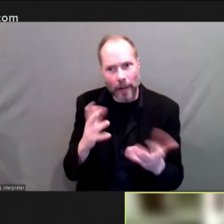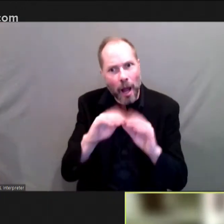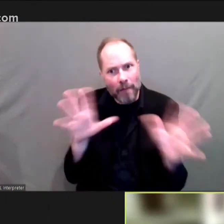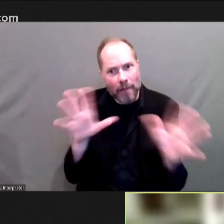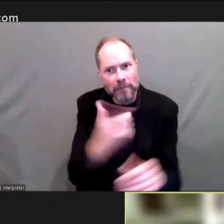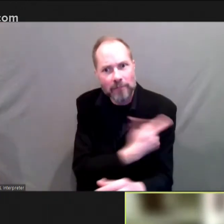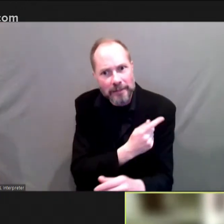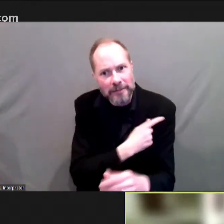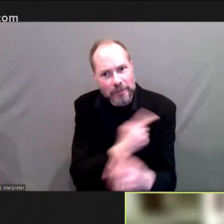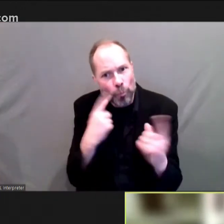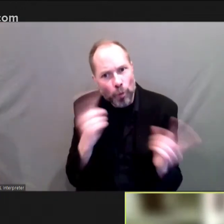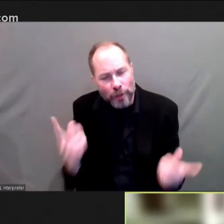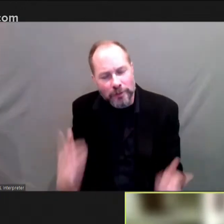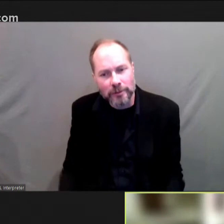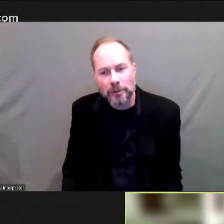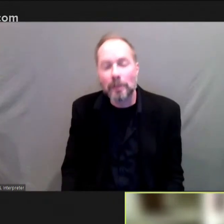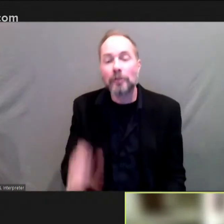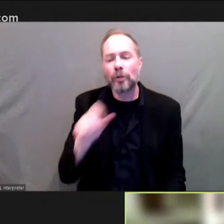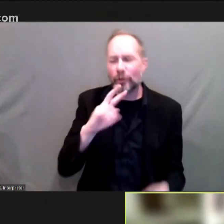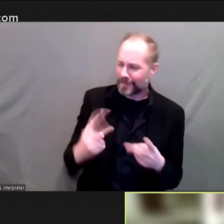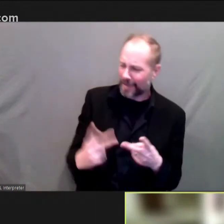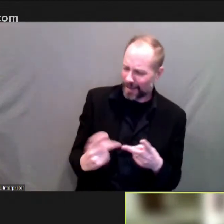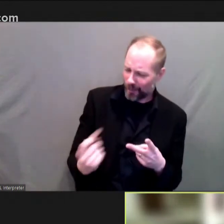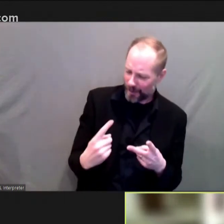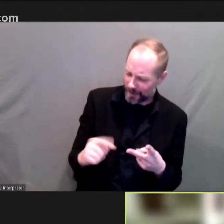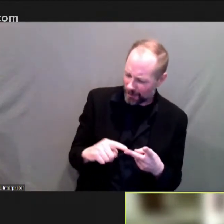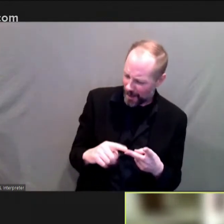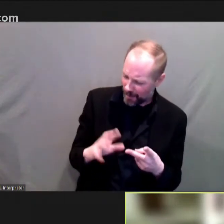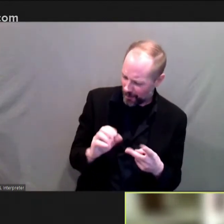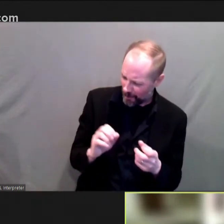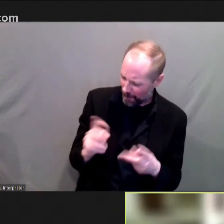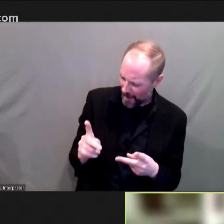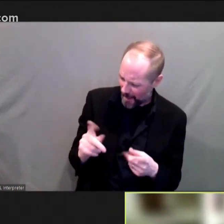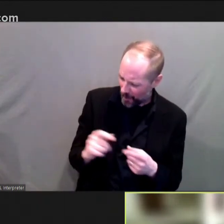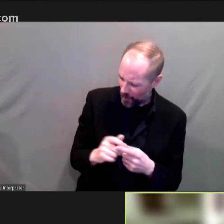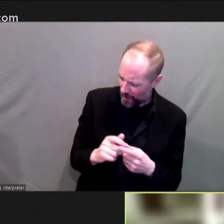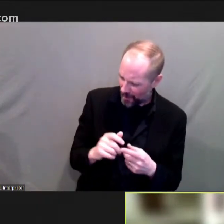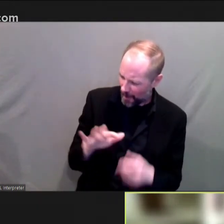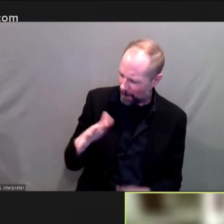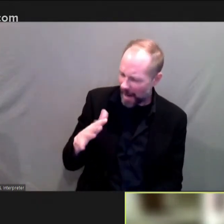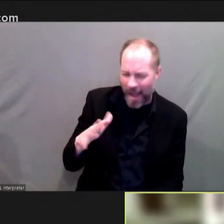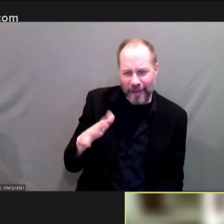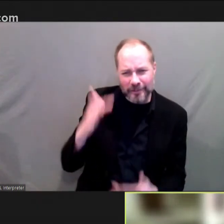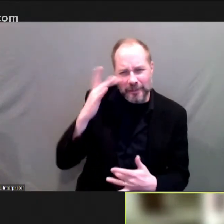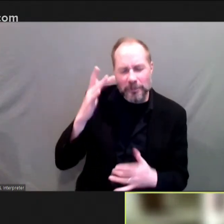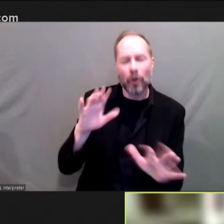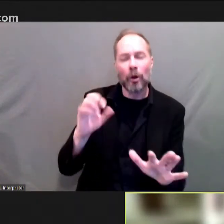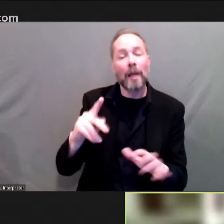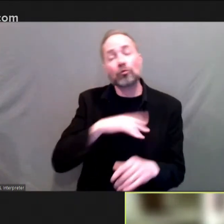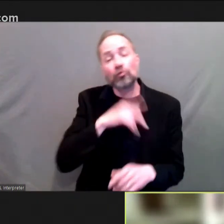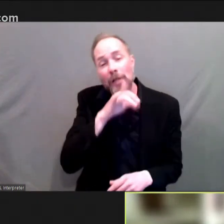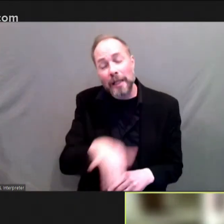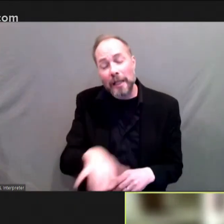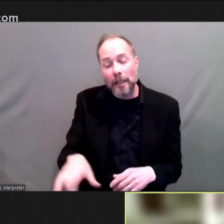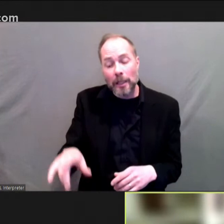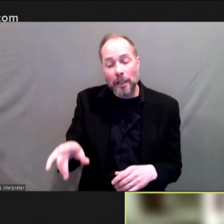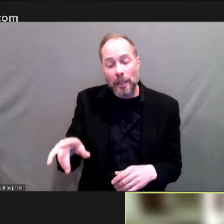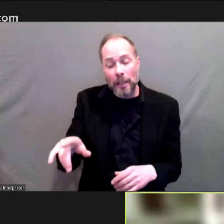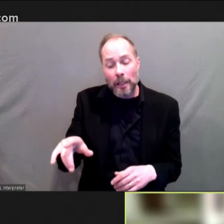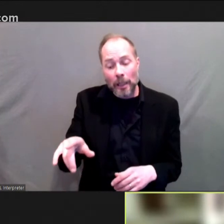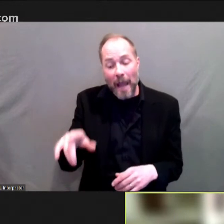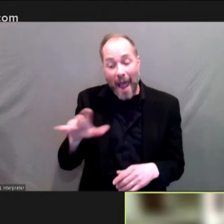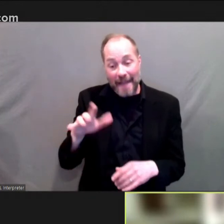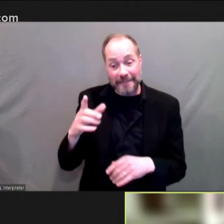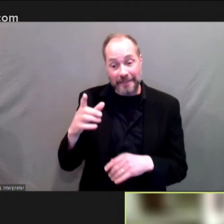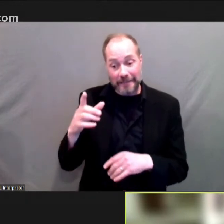your second question was about returning with mild symptoms. And so really at day five